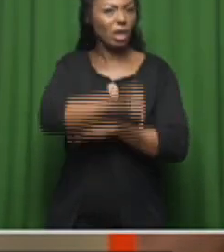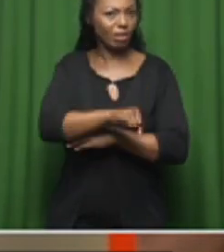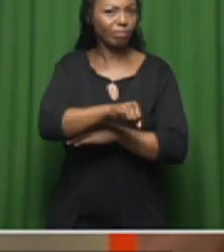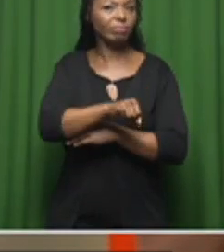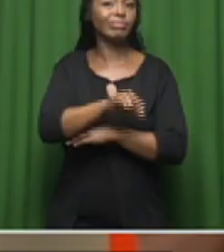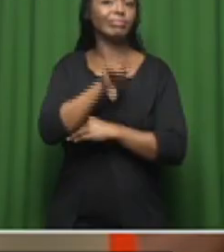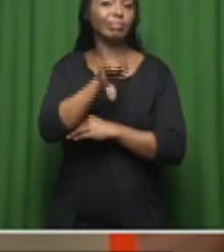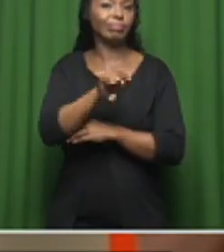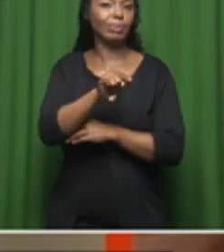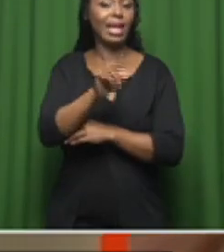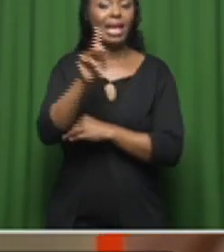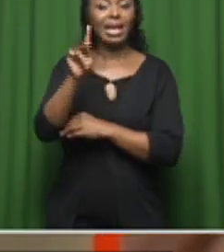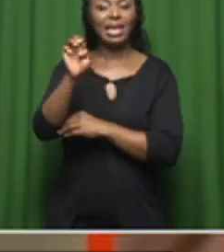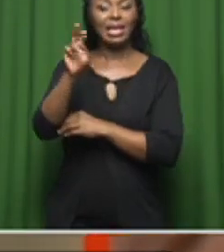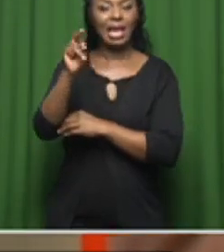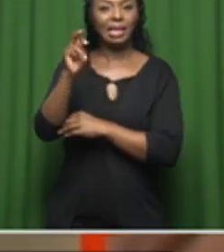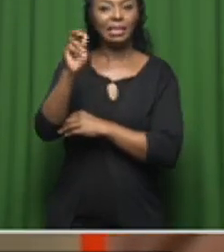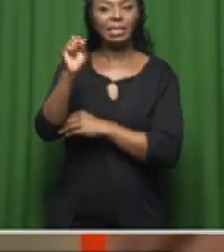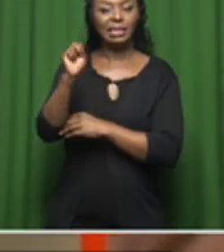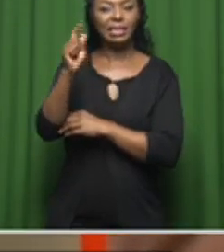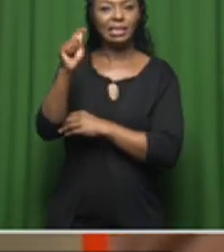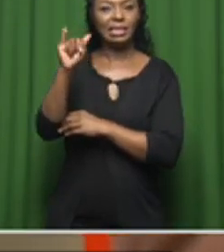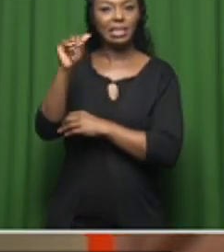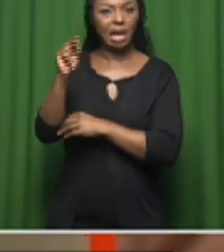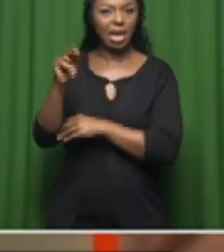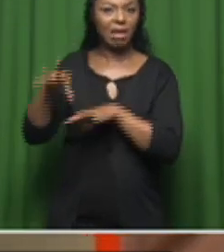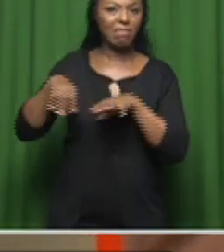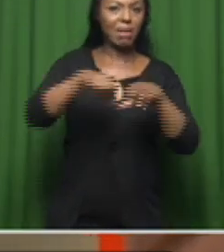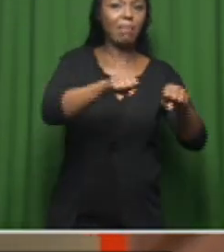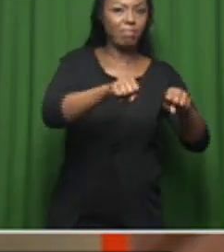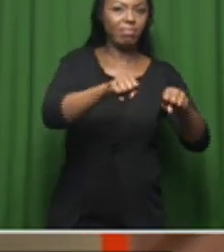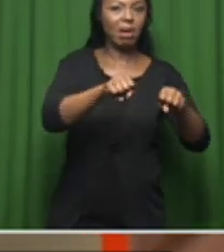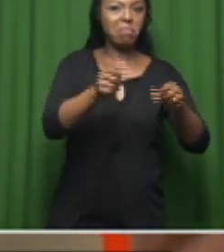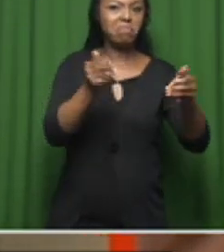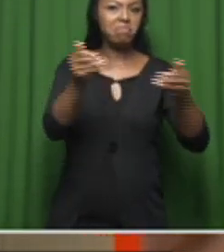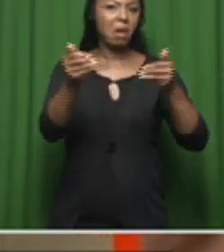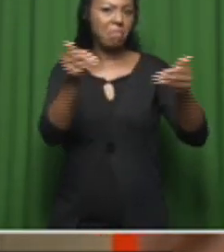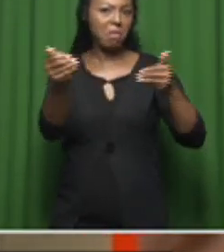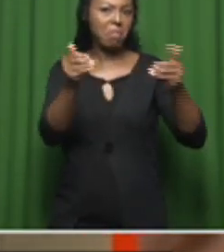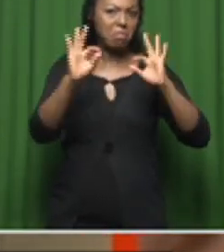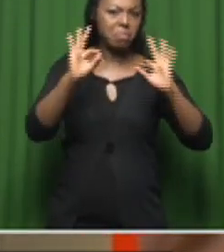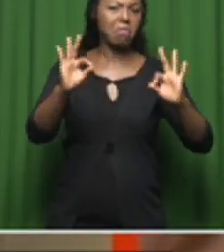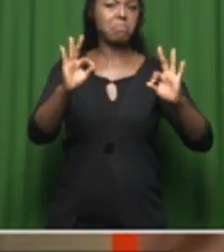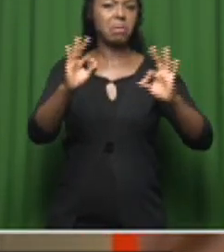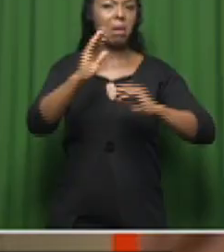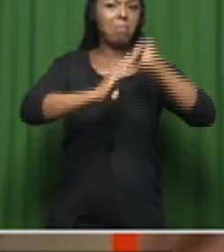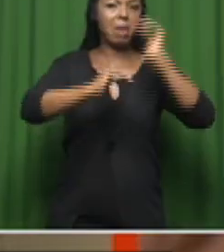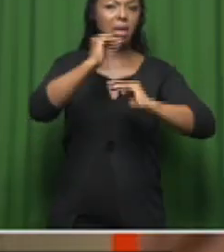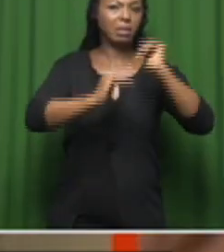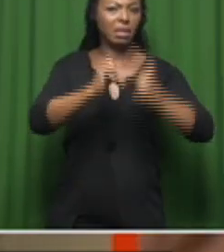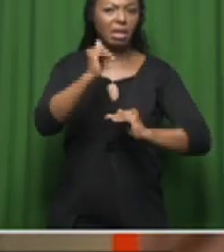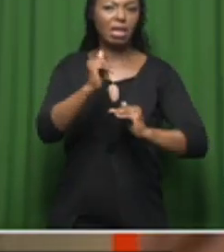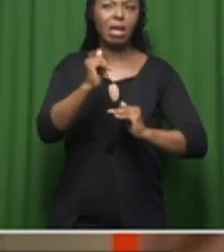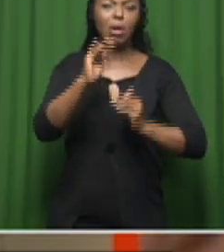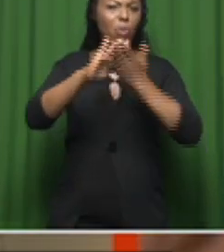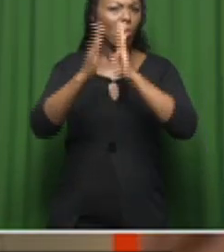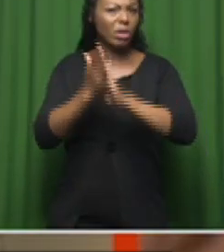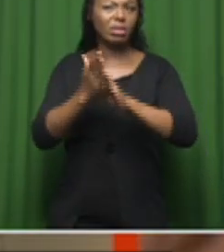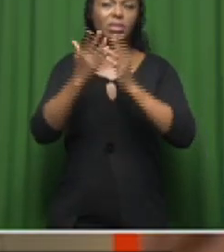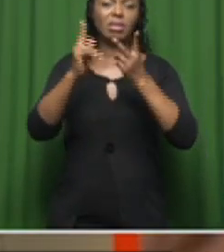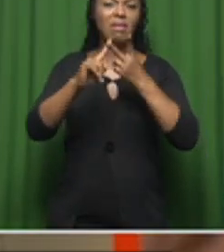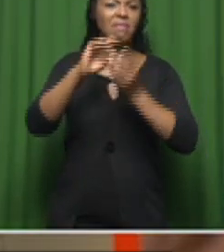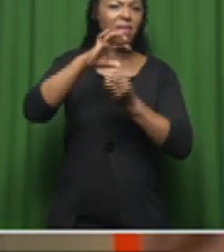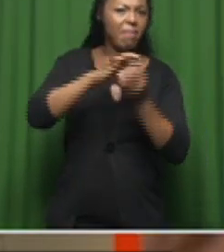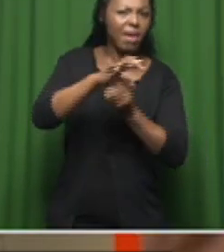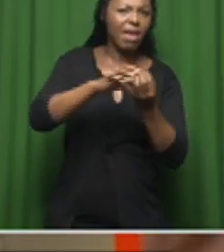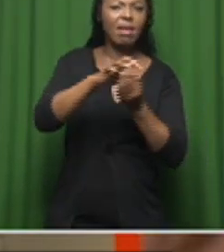took over the building. They managed to renovate the building, turn it into a building where you could have a community, you could have a family and call